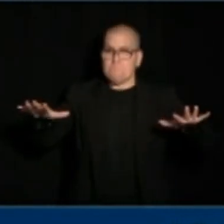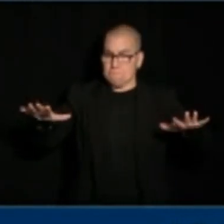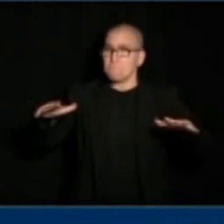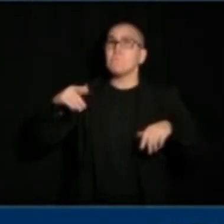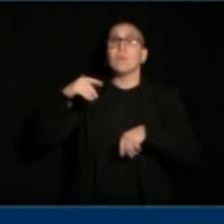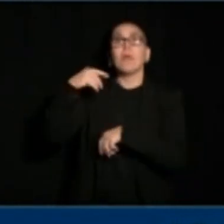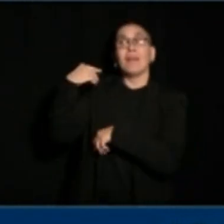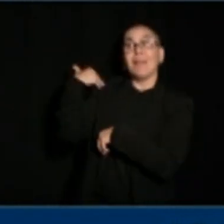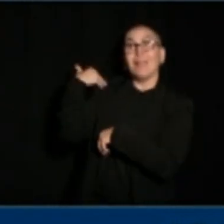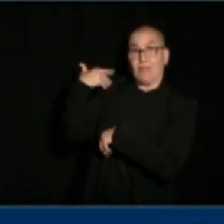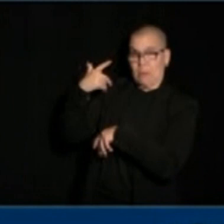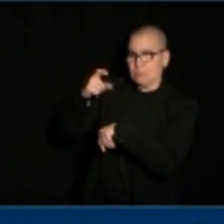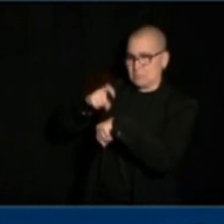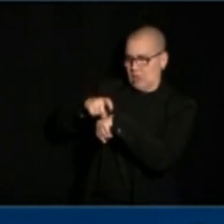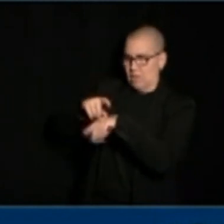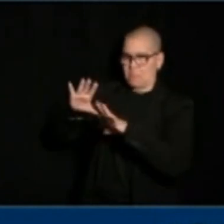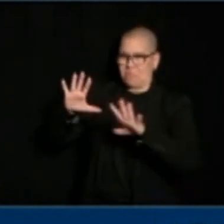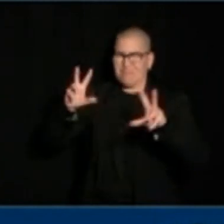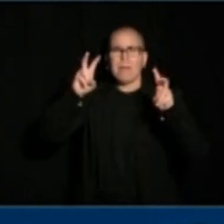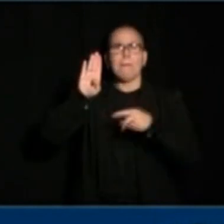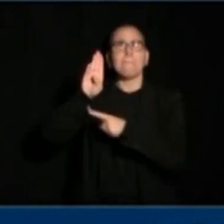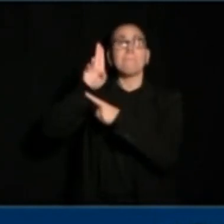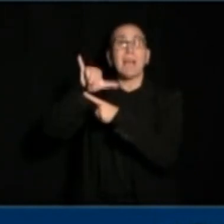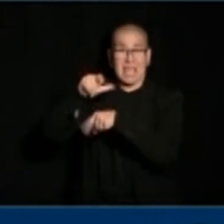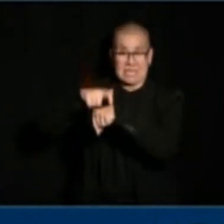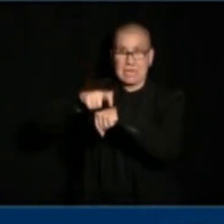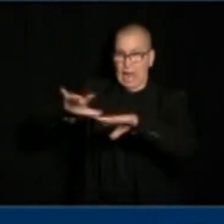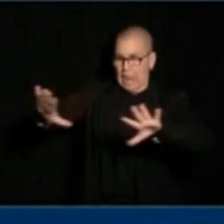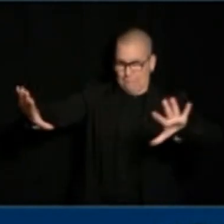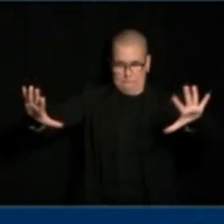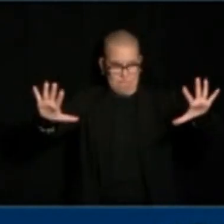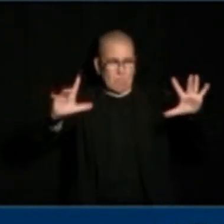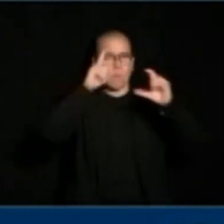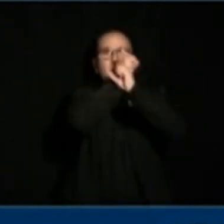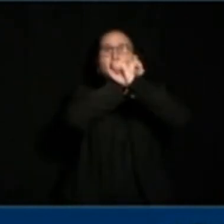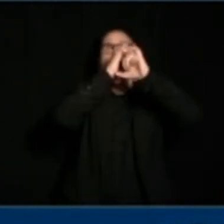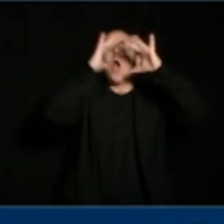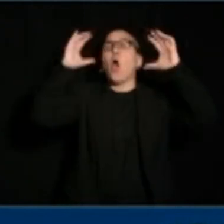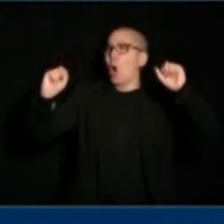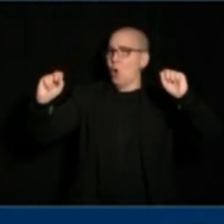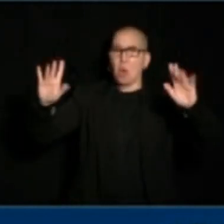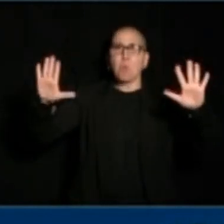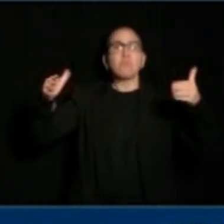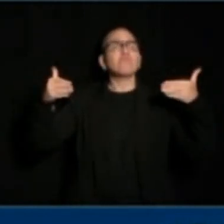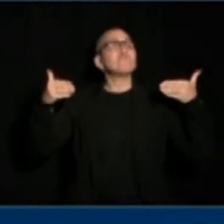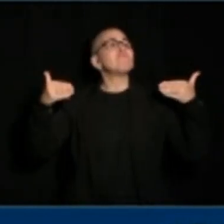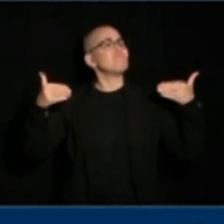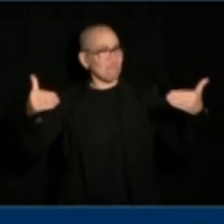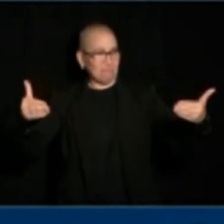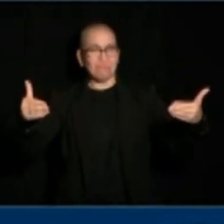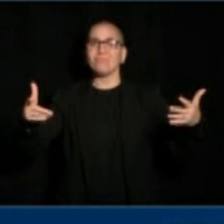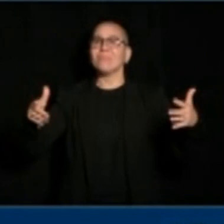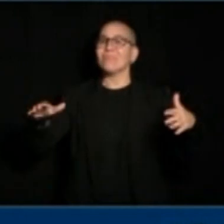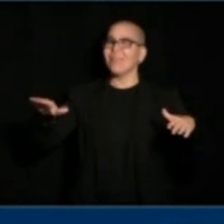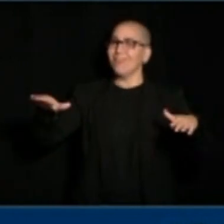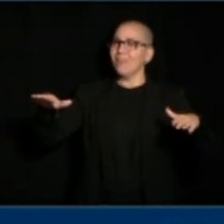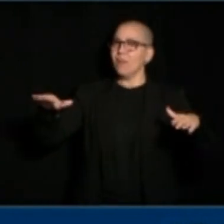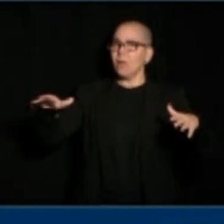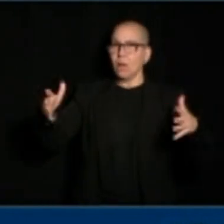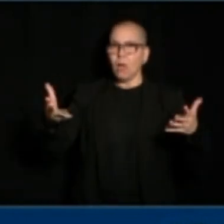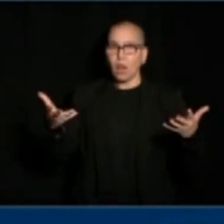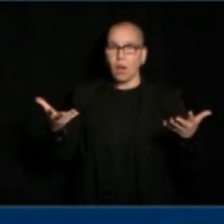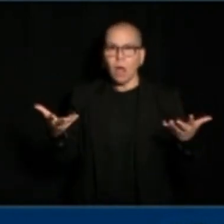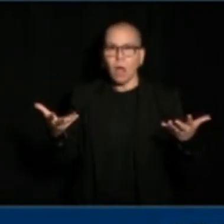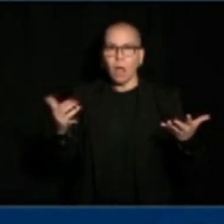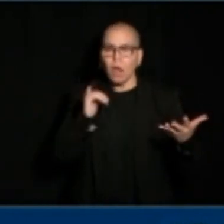up. We have those things. We have the capacity to be able to do that. What we know now, with the massive amount of spread we're seeing throughout